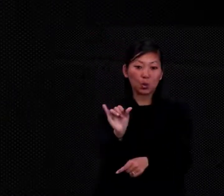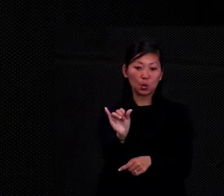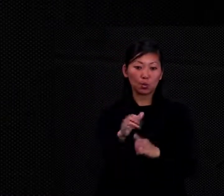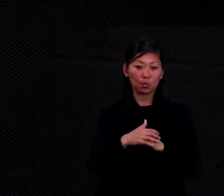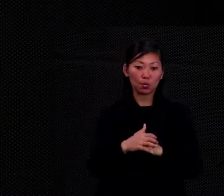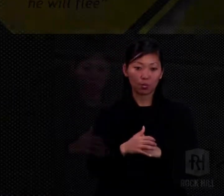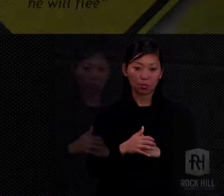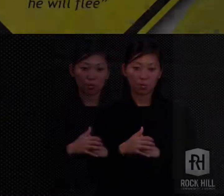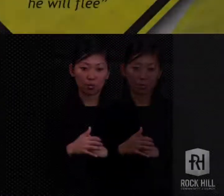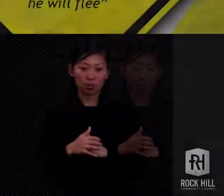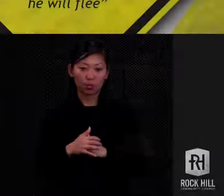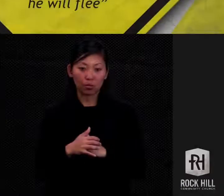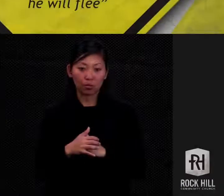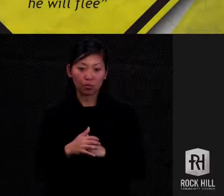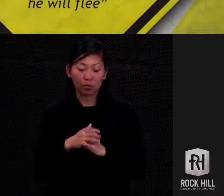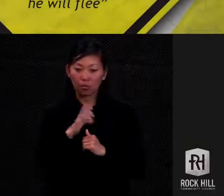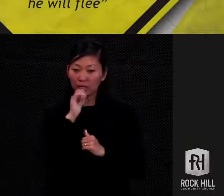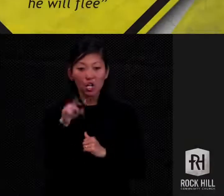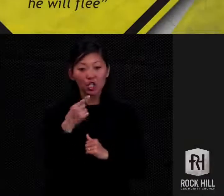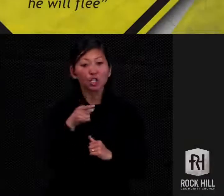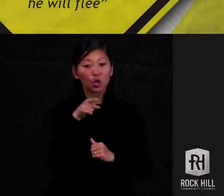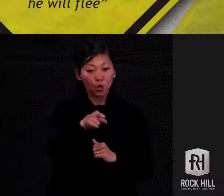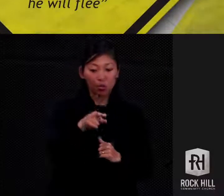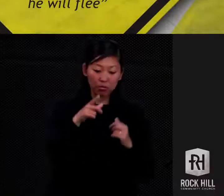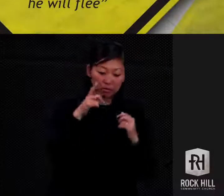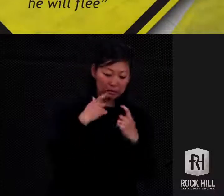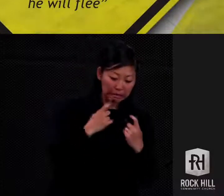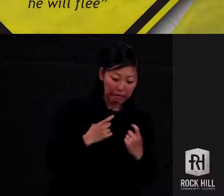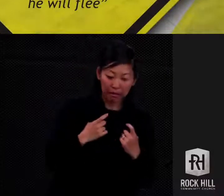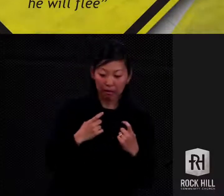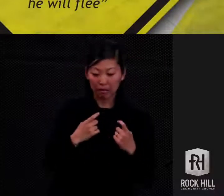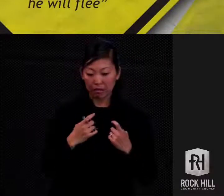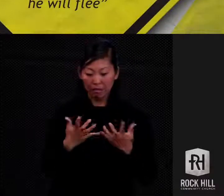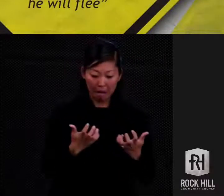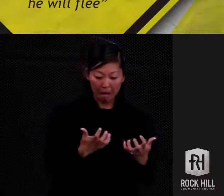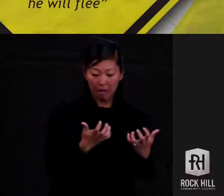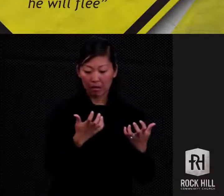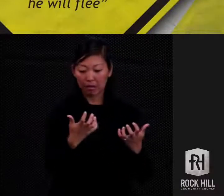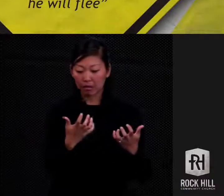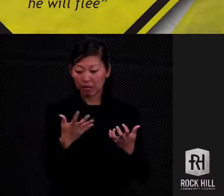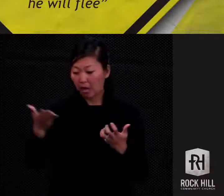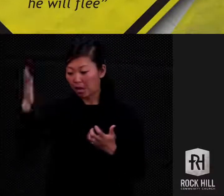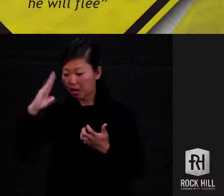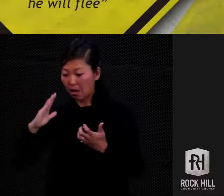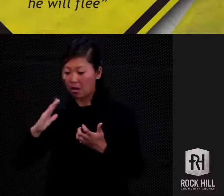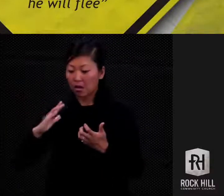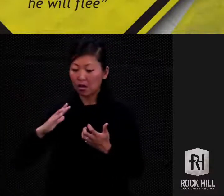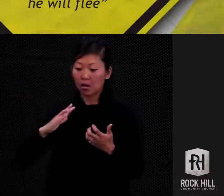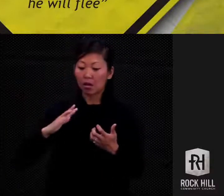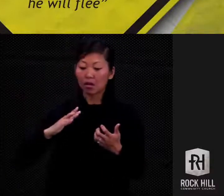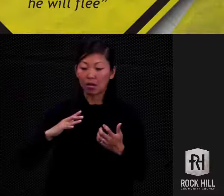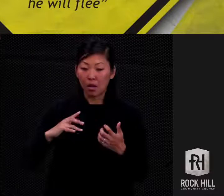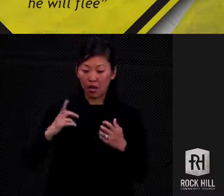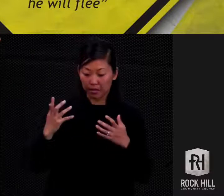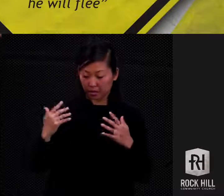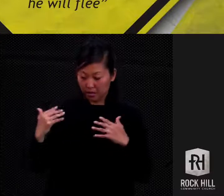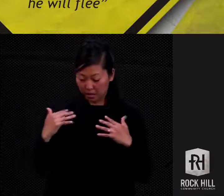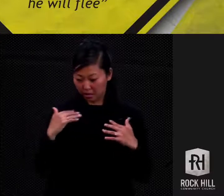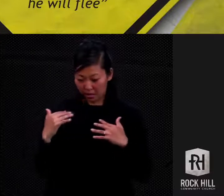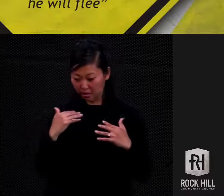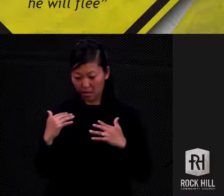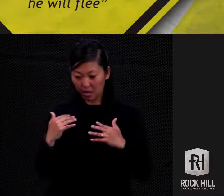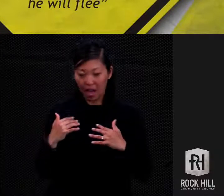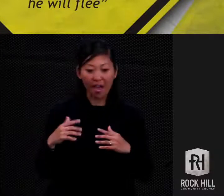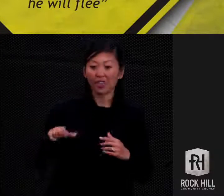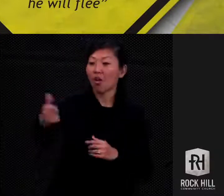me as well. So not only do I have my own messed up desires raging inside of me, not only do I have to deal with other people who